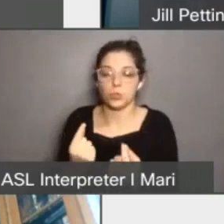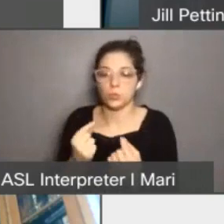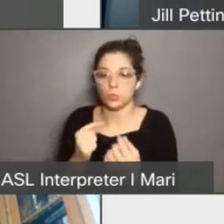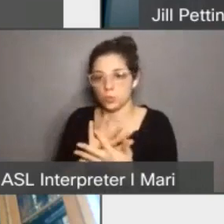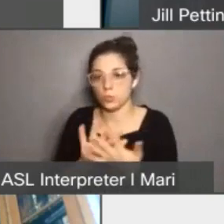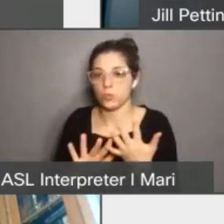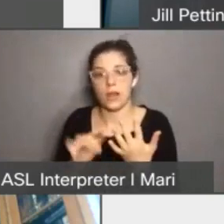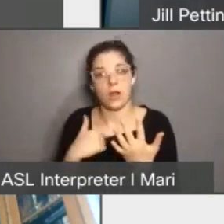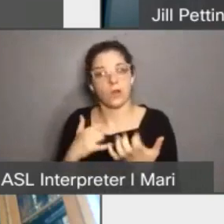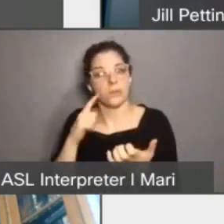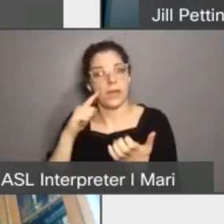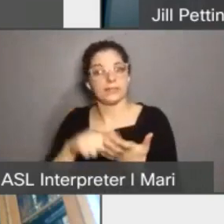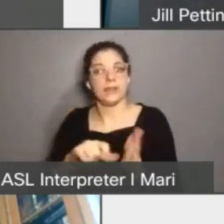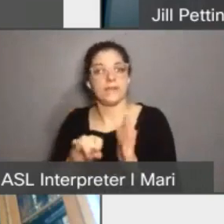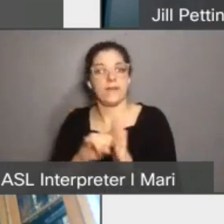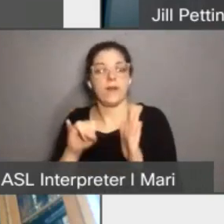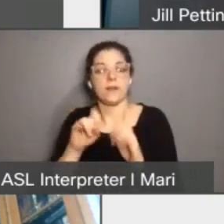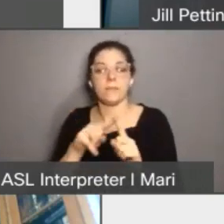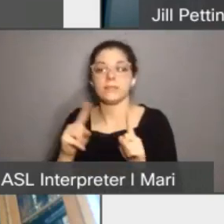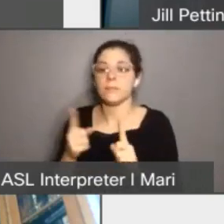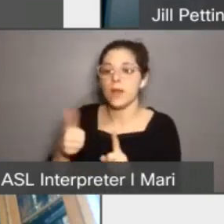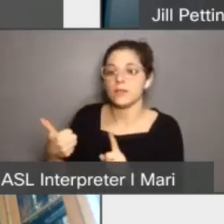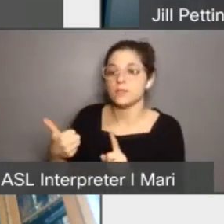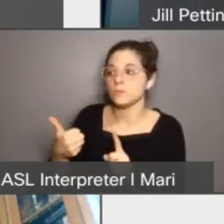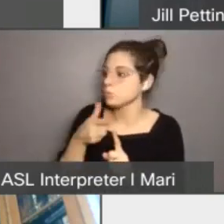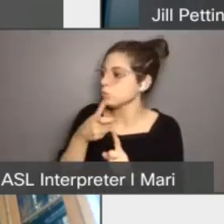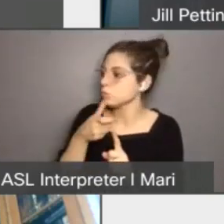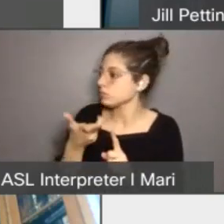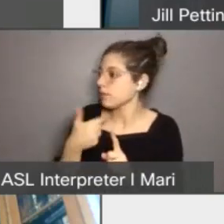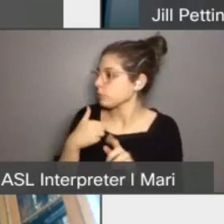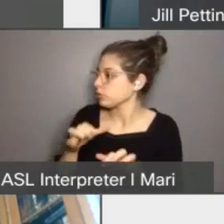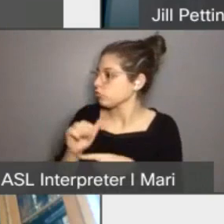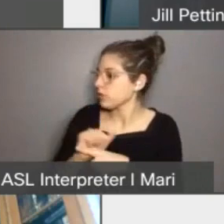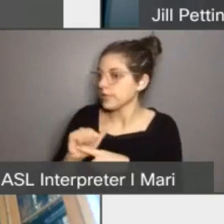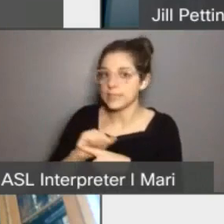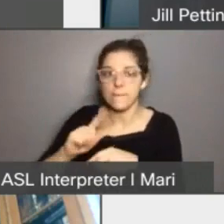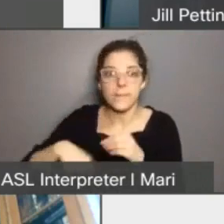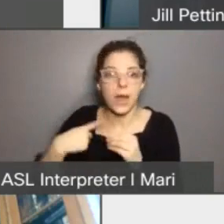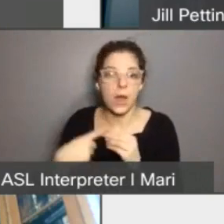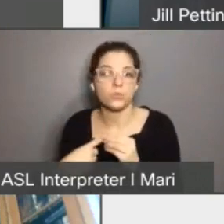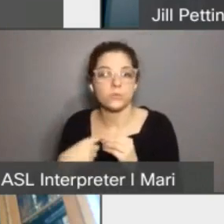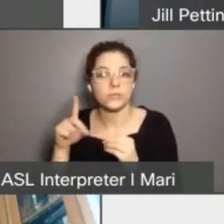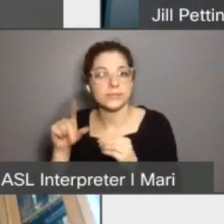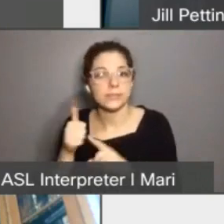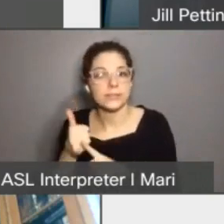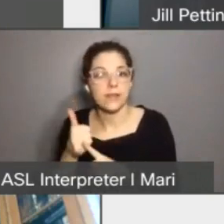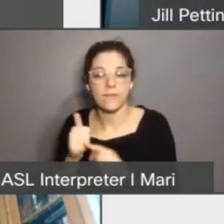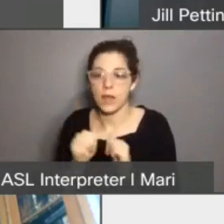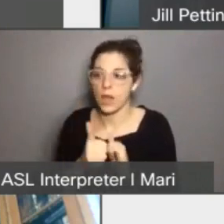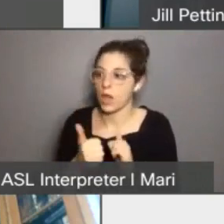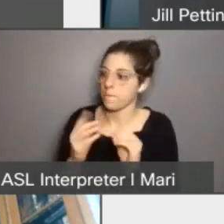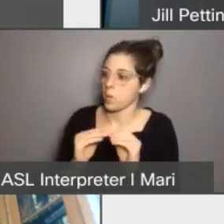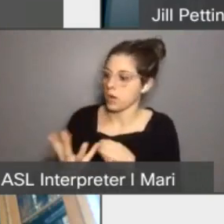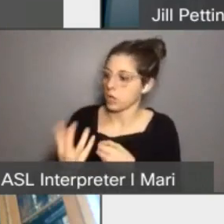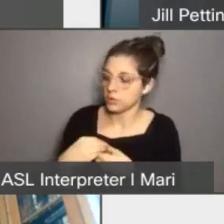I want to be identified. But then I have somebody who, I'm doing a training about disabilities and how you need to be more